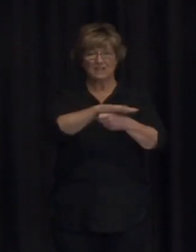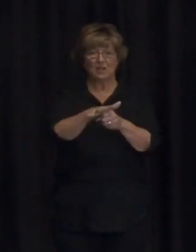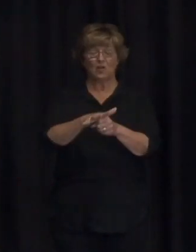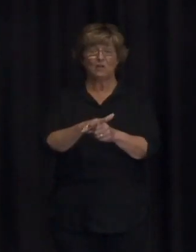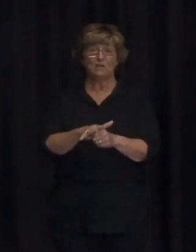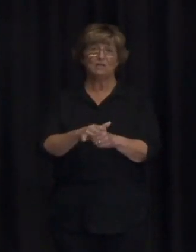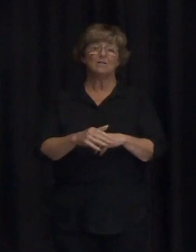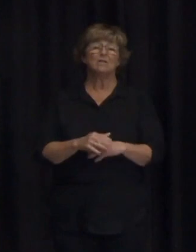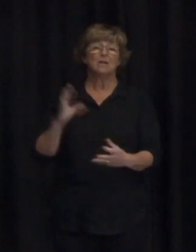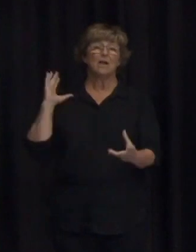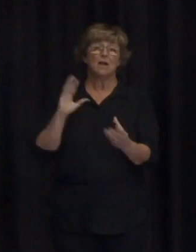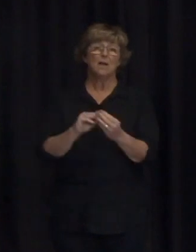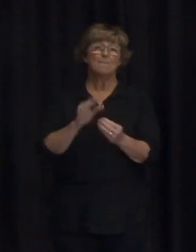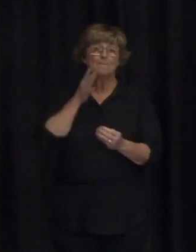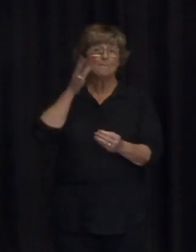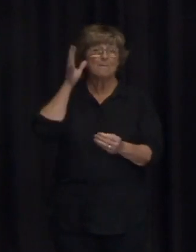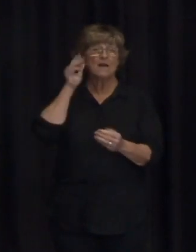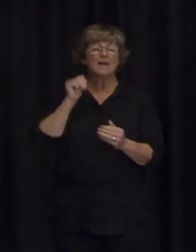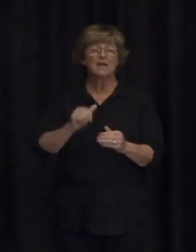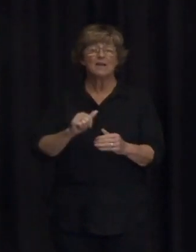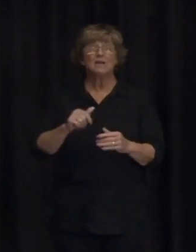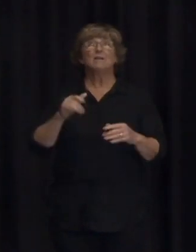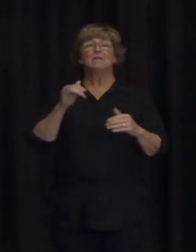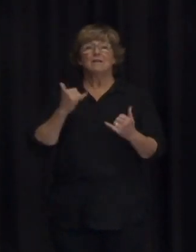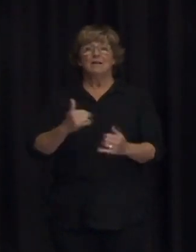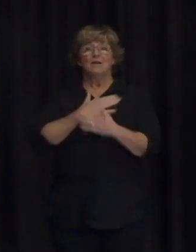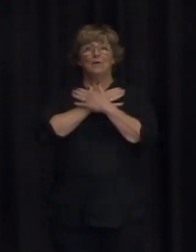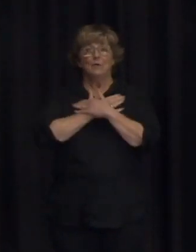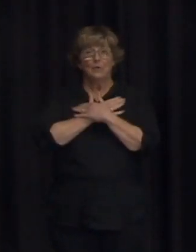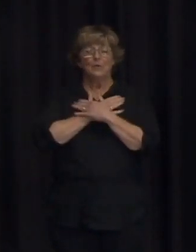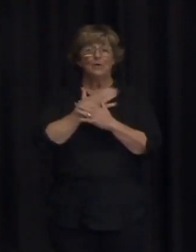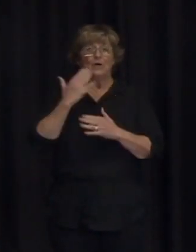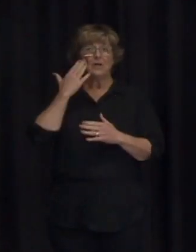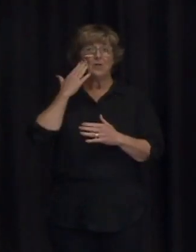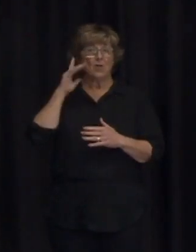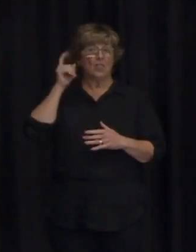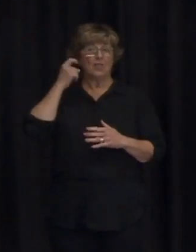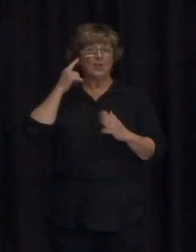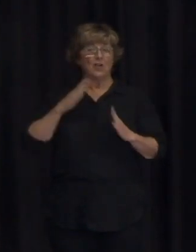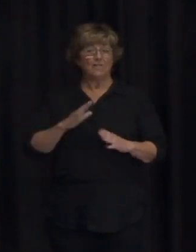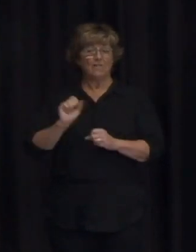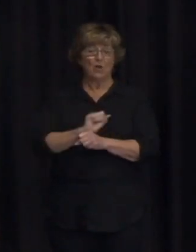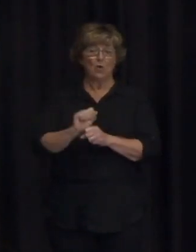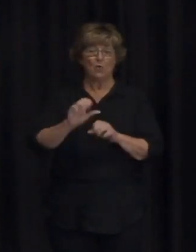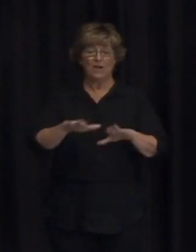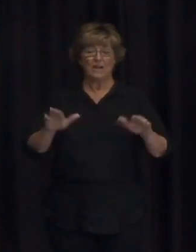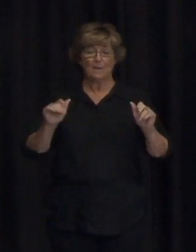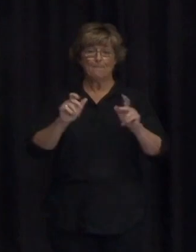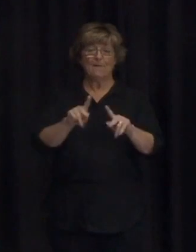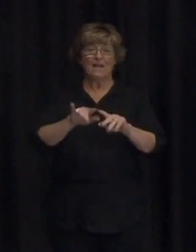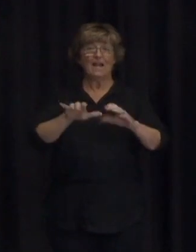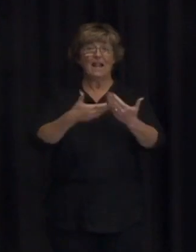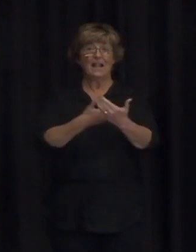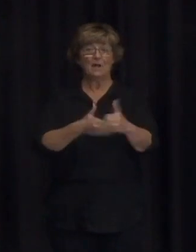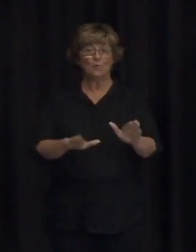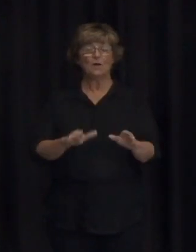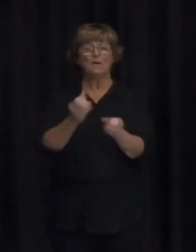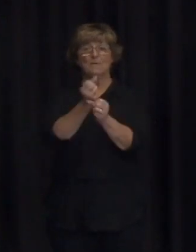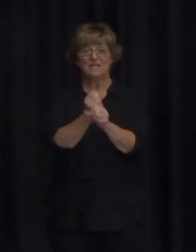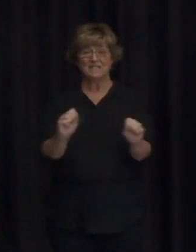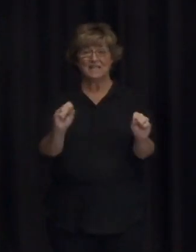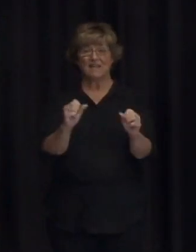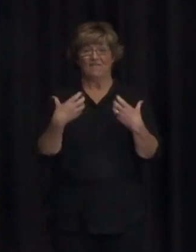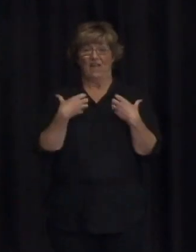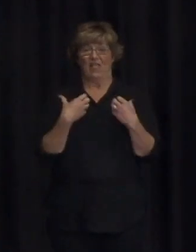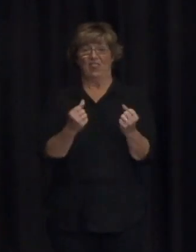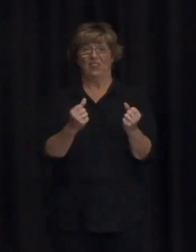all, parents can now take a sigh of relief in knowing that the legislature and the governor are working to get kids back in the classroom in a safe and